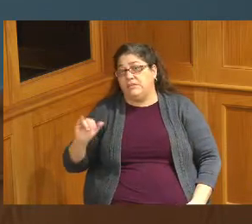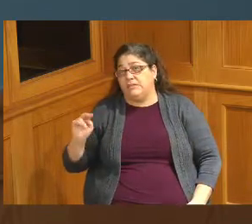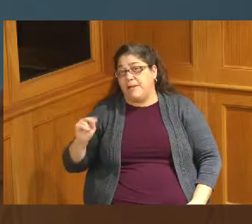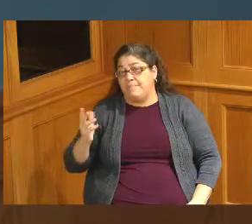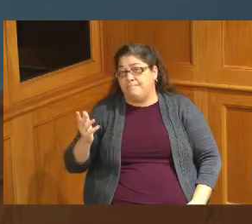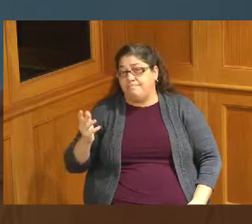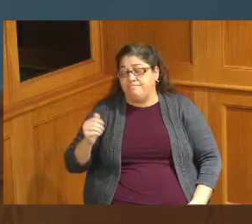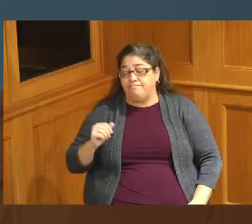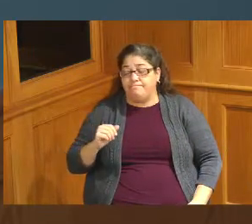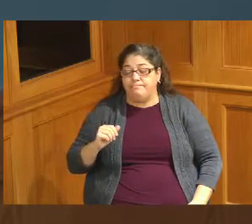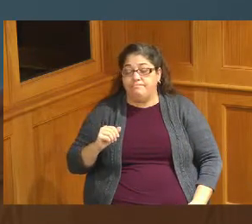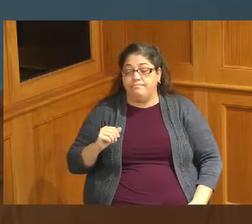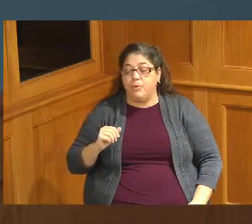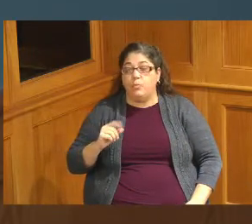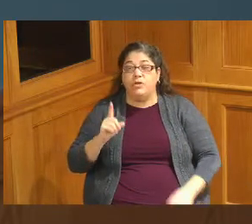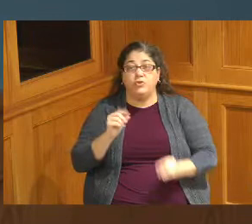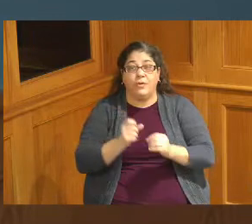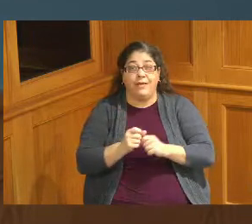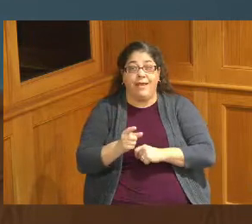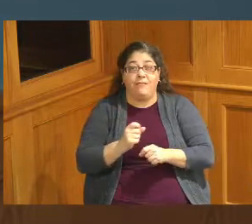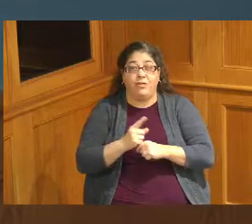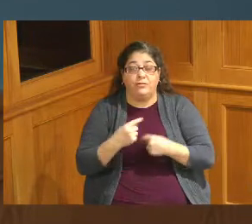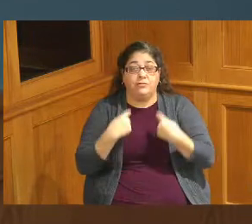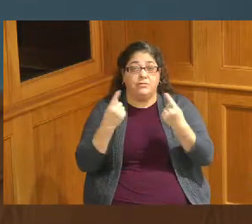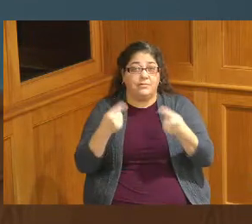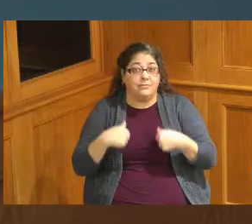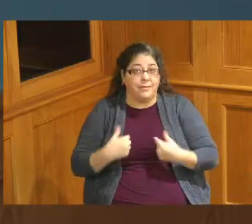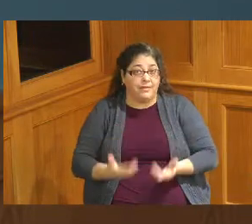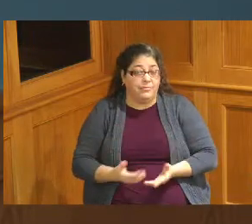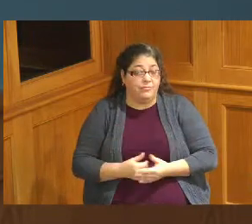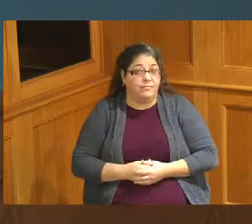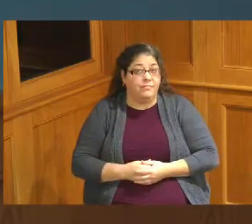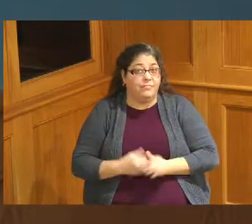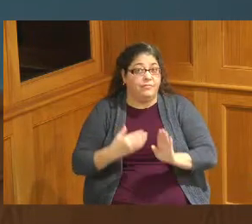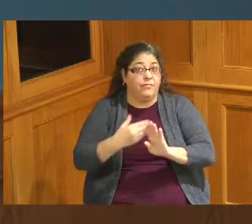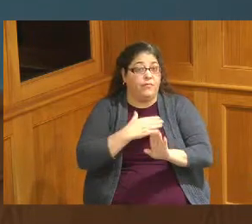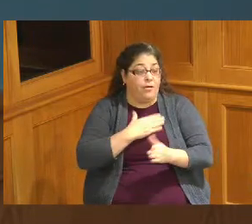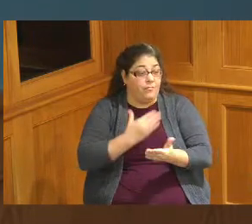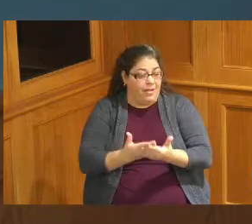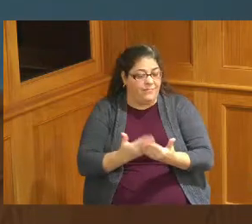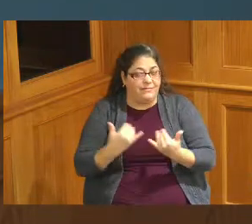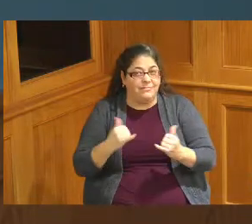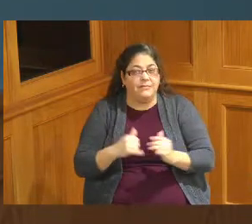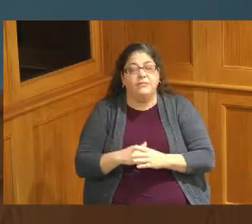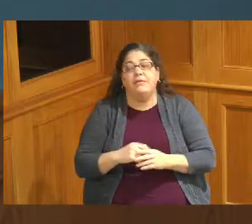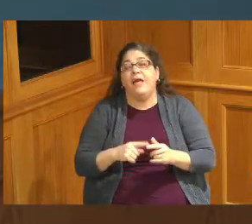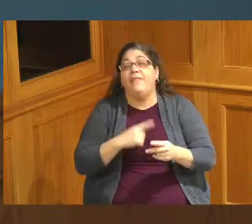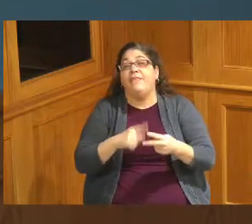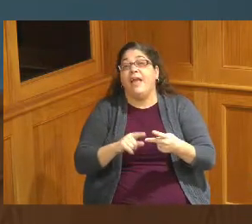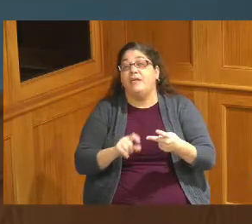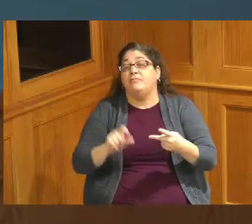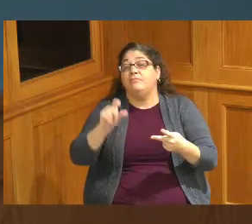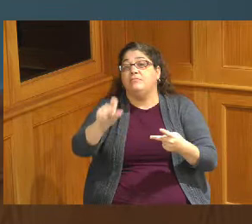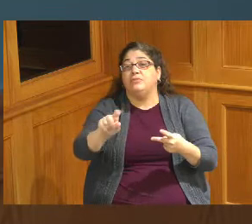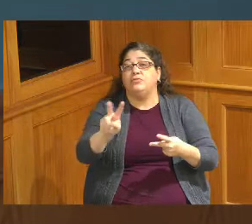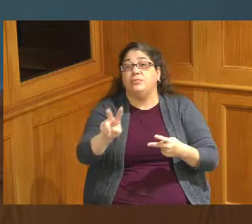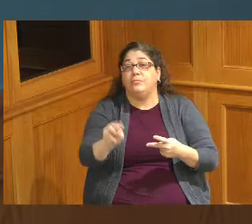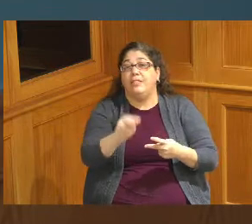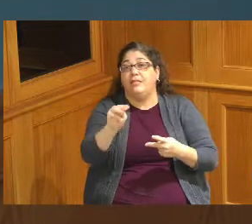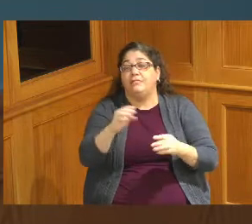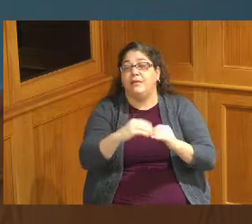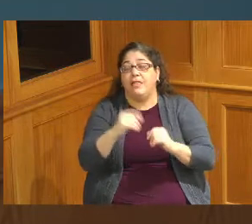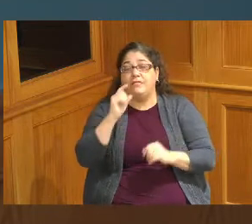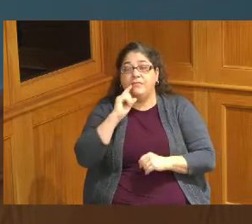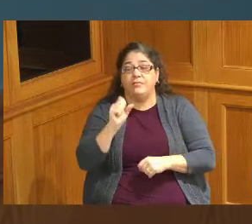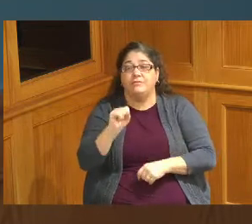Number two, and we do it every year since I've been here, and it was done before I guess I got here. Then we give them $2 million for site